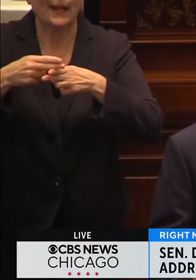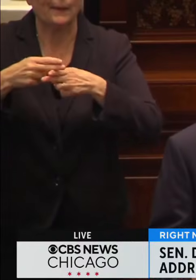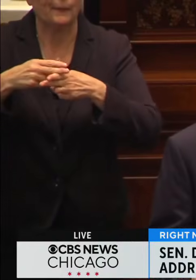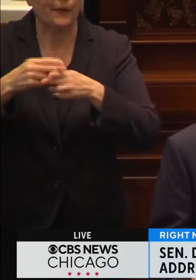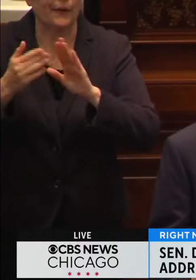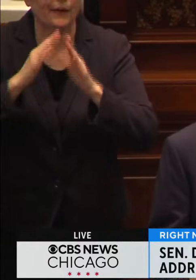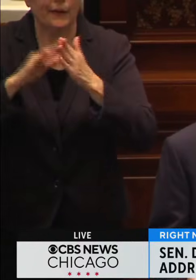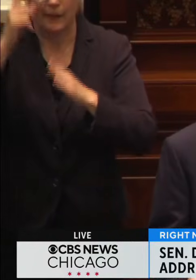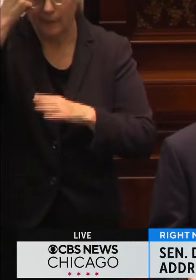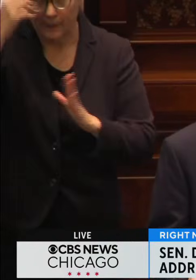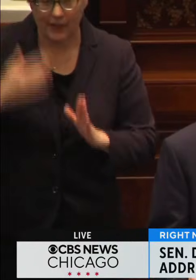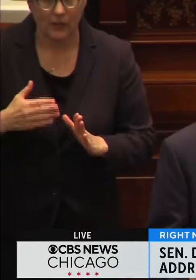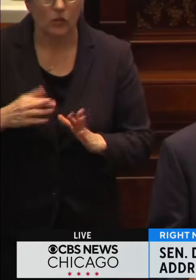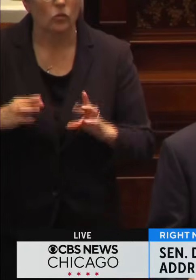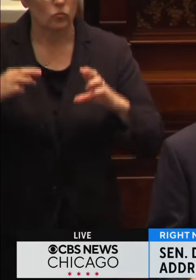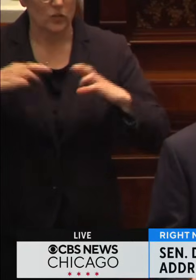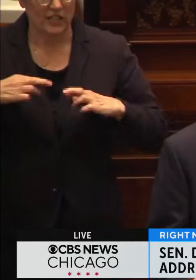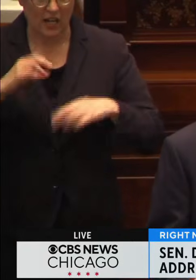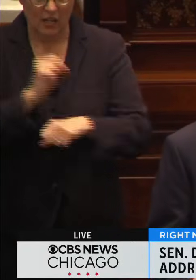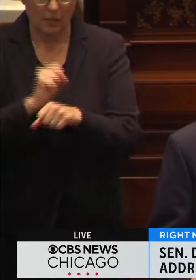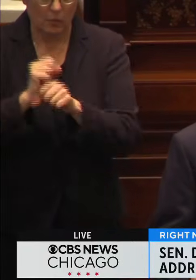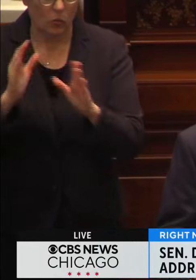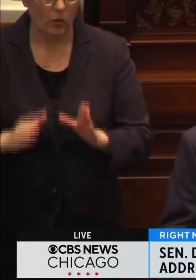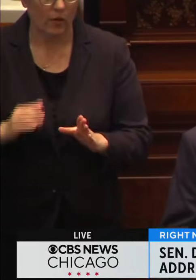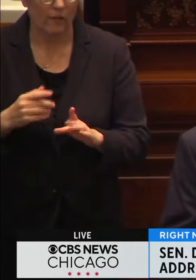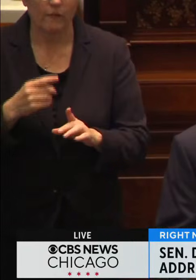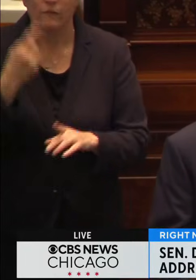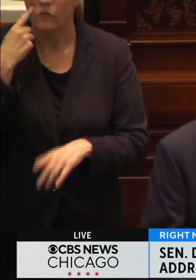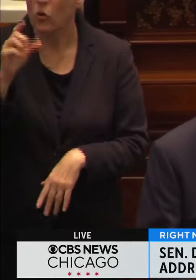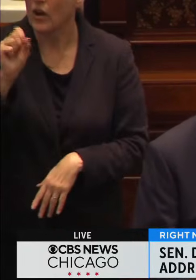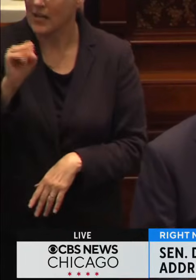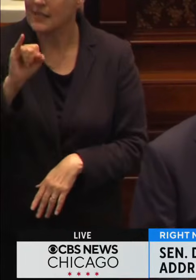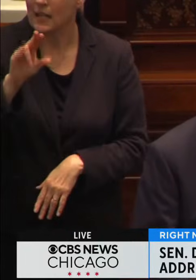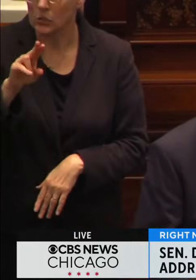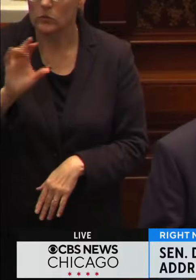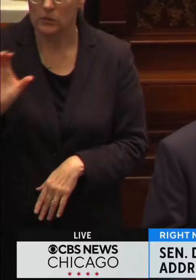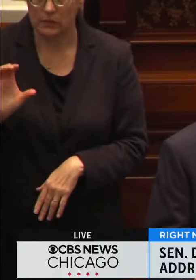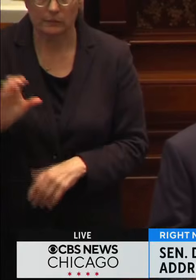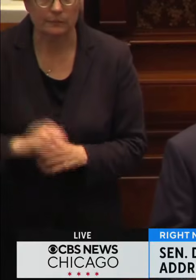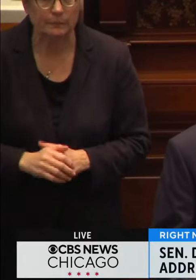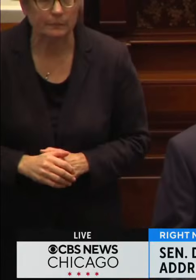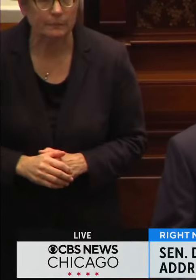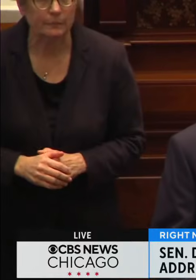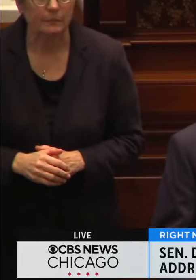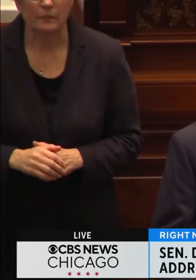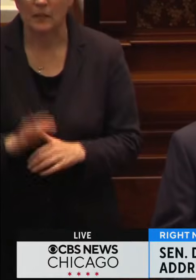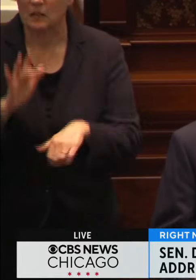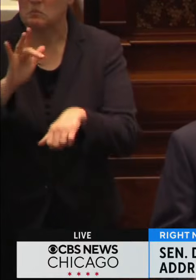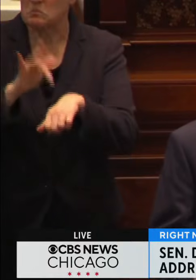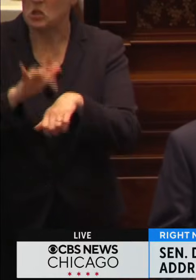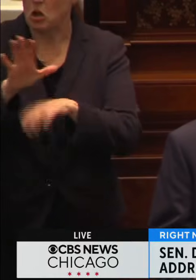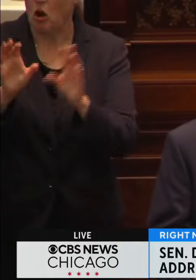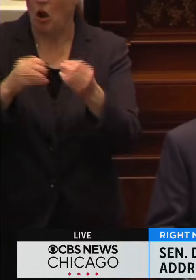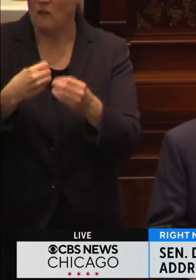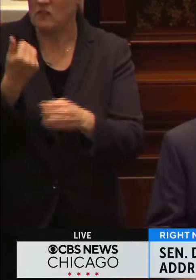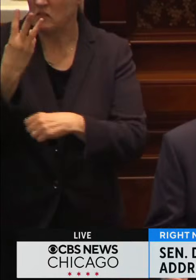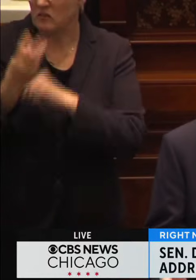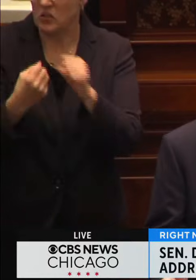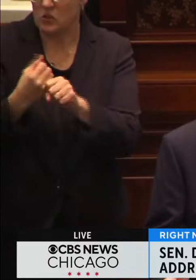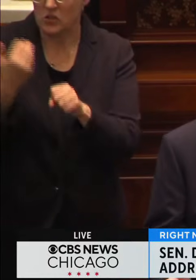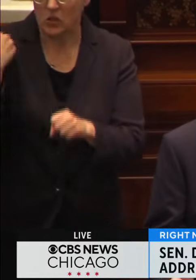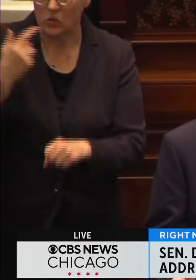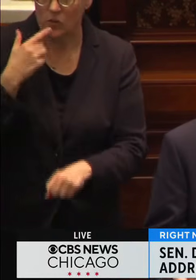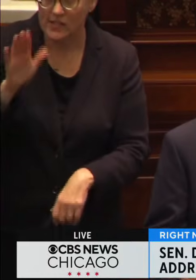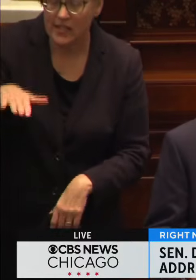retired employee of SIU Carbondale. So I went to her office, as I said, 2 or 3 years ago, and I said, okay, Mayor